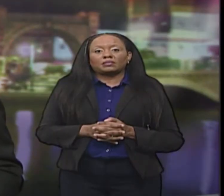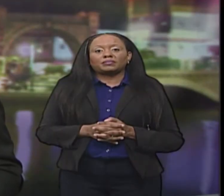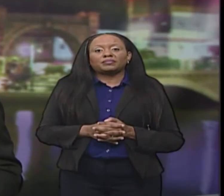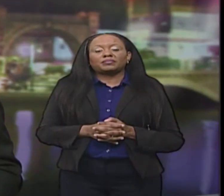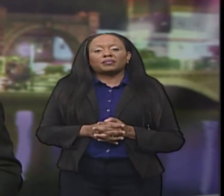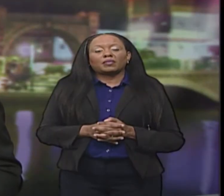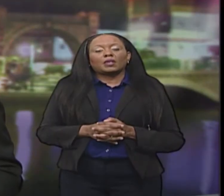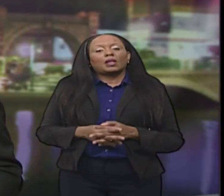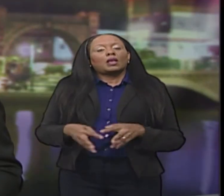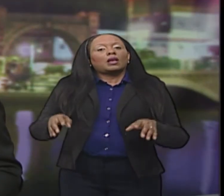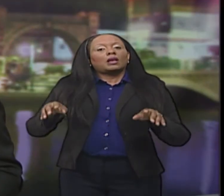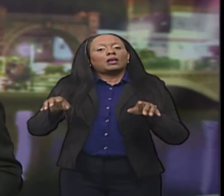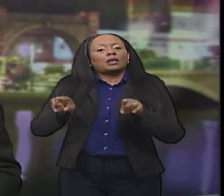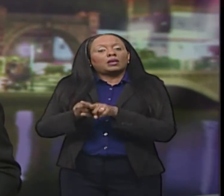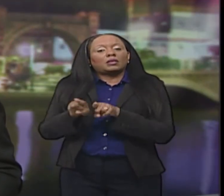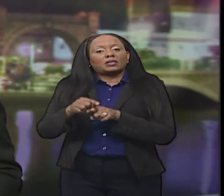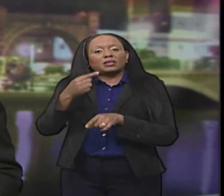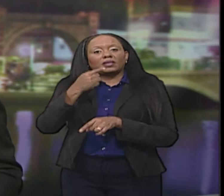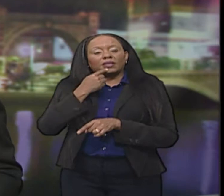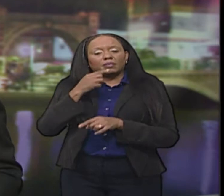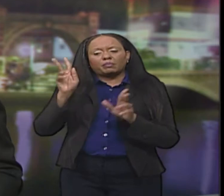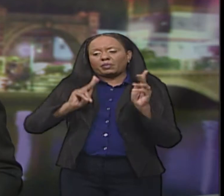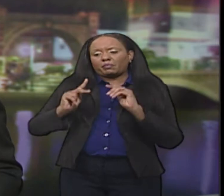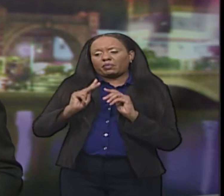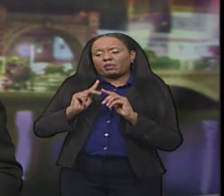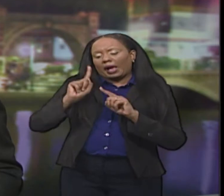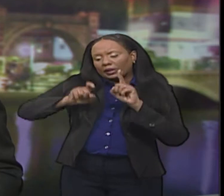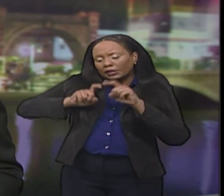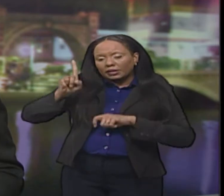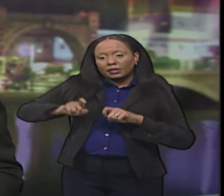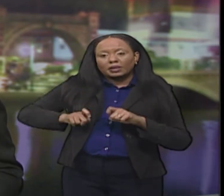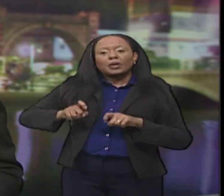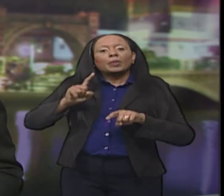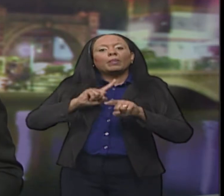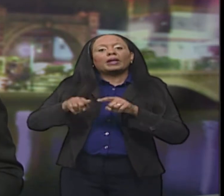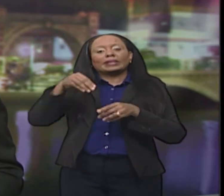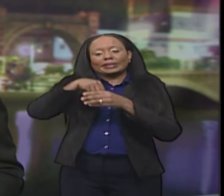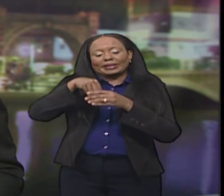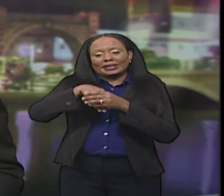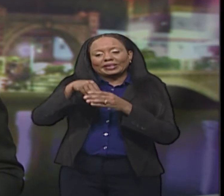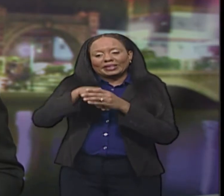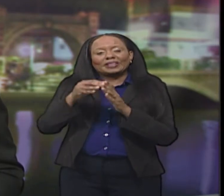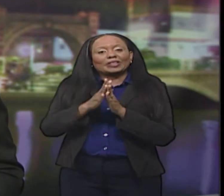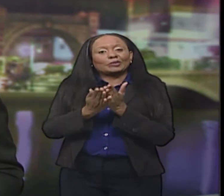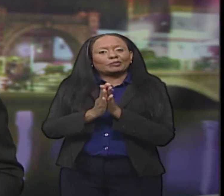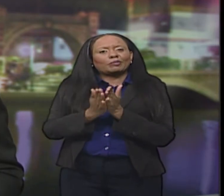And Dr. Walcott says some burning questions will be answered in what is being dubbed the People's Manifesto.